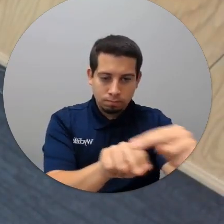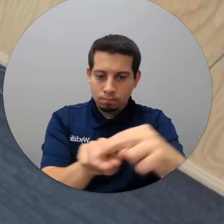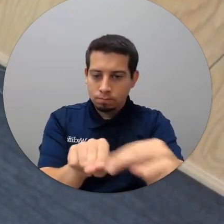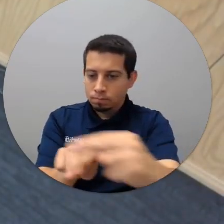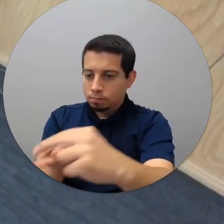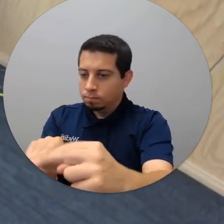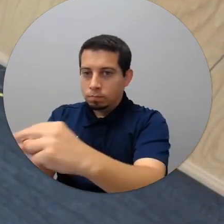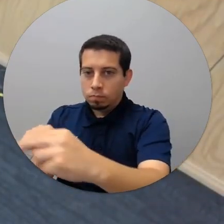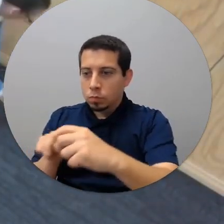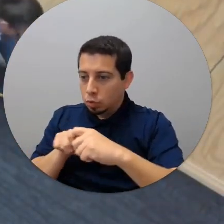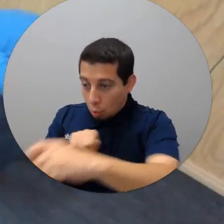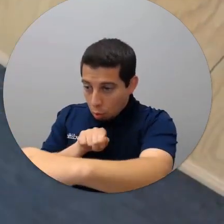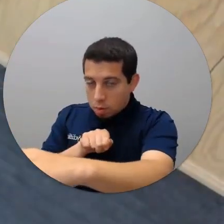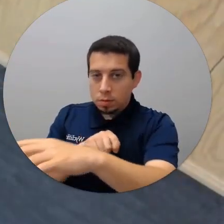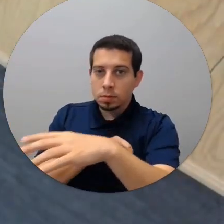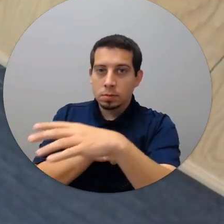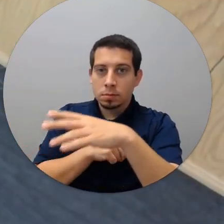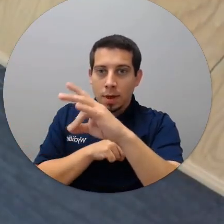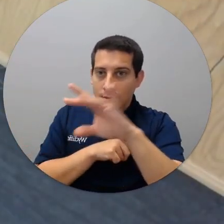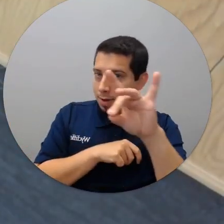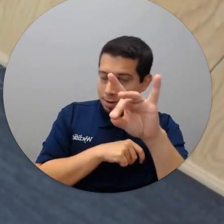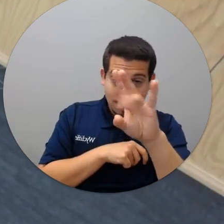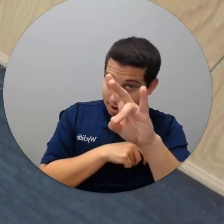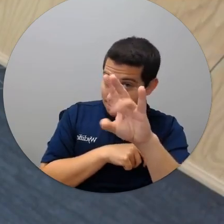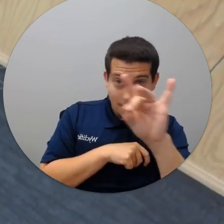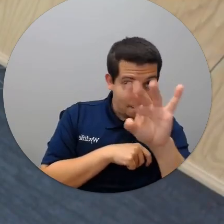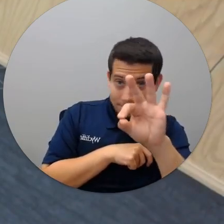camera roughly needs to be.